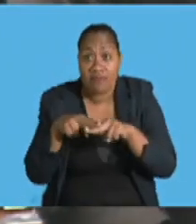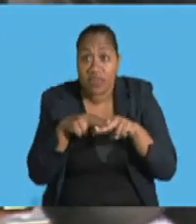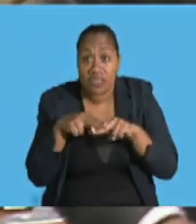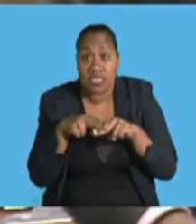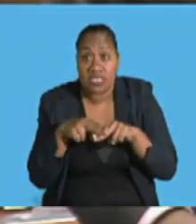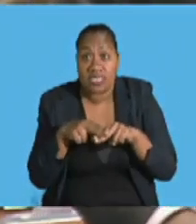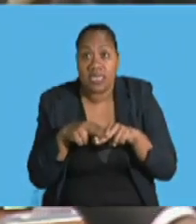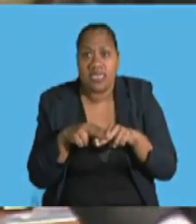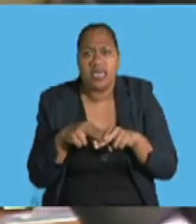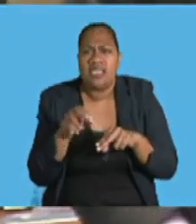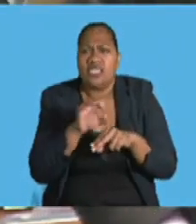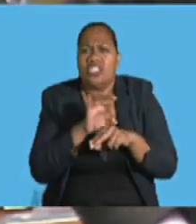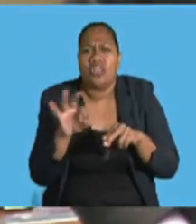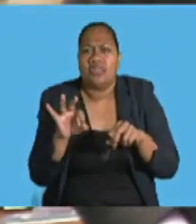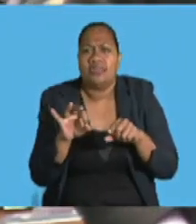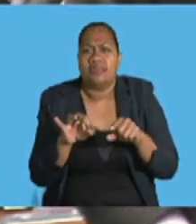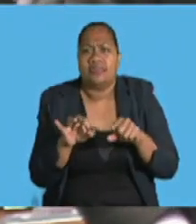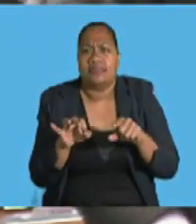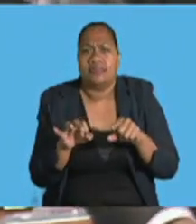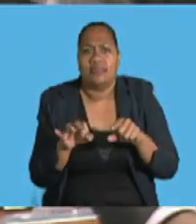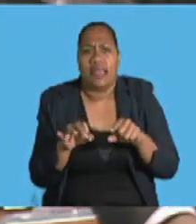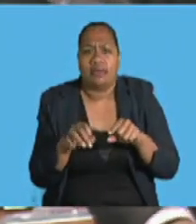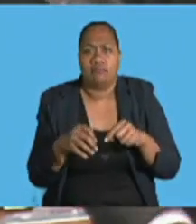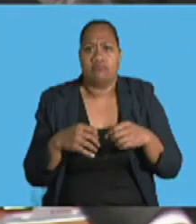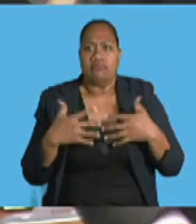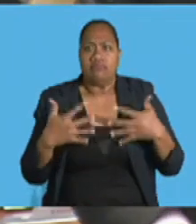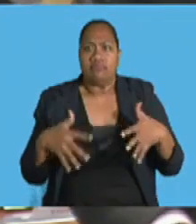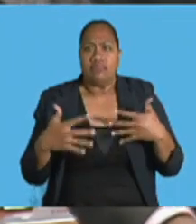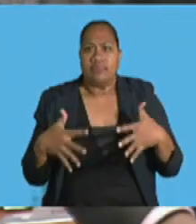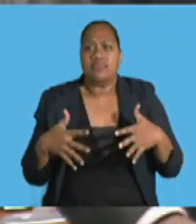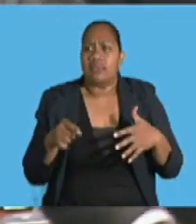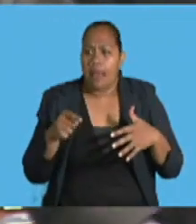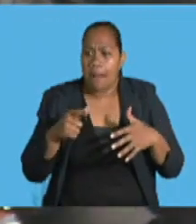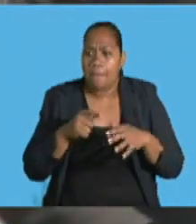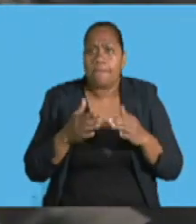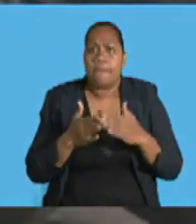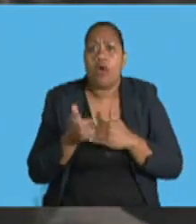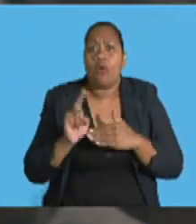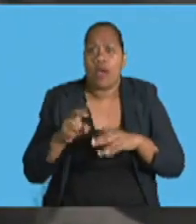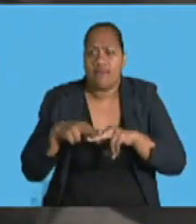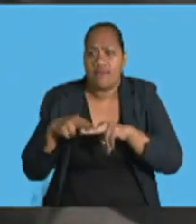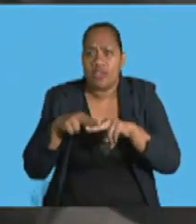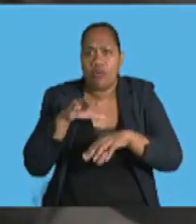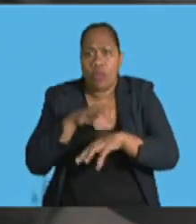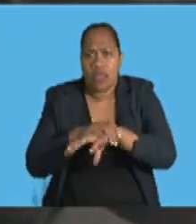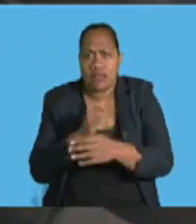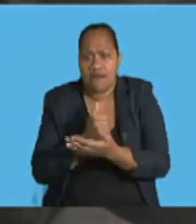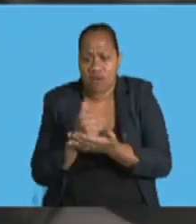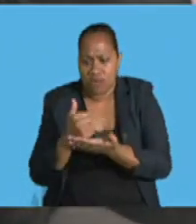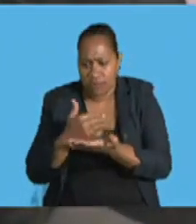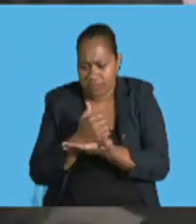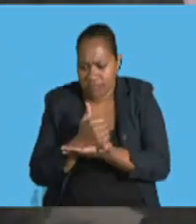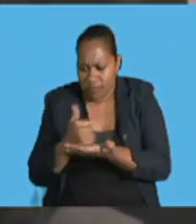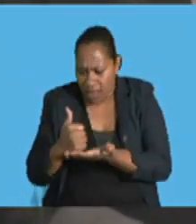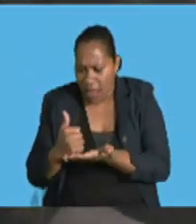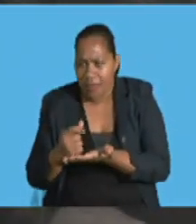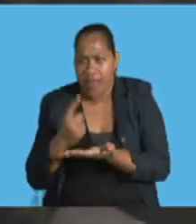it to be. The statistics captured by the Fiji police force on reported crimes depict